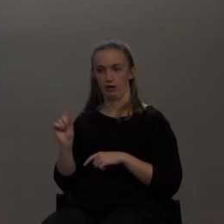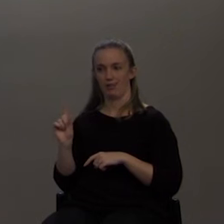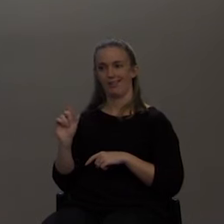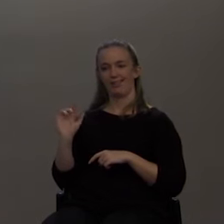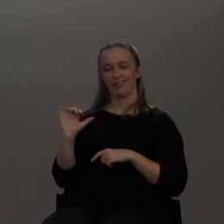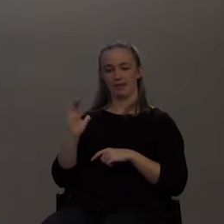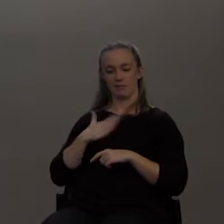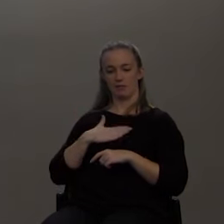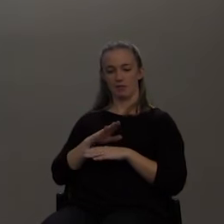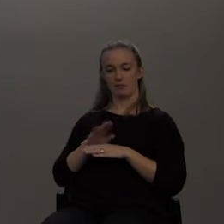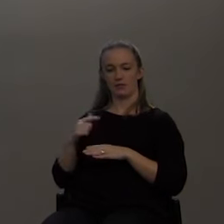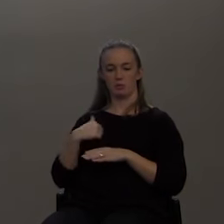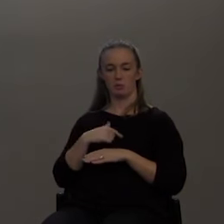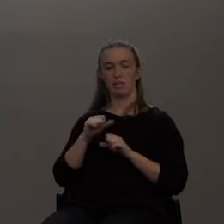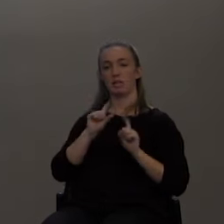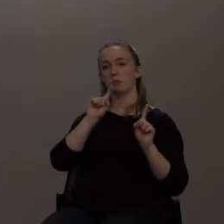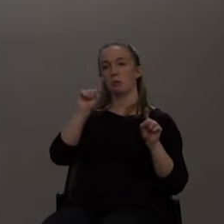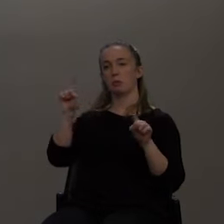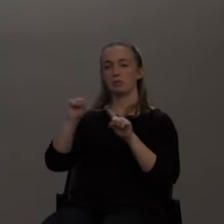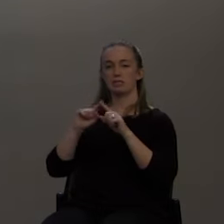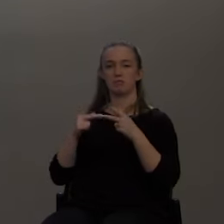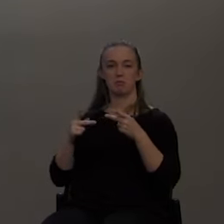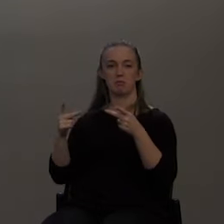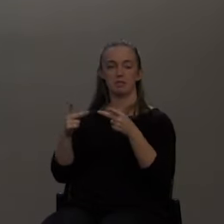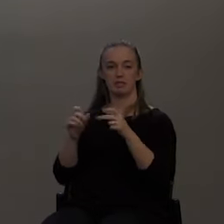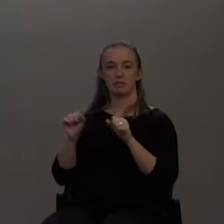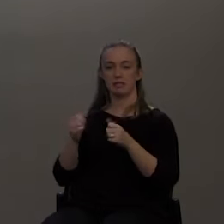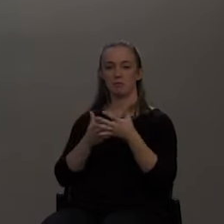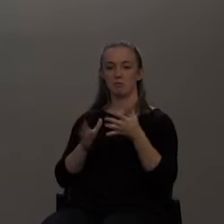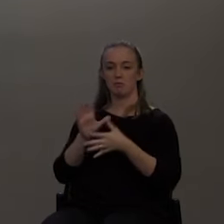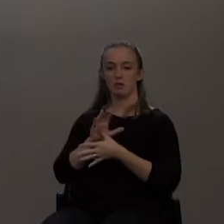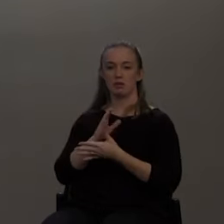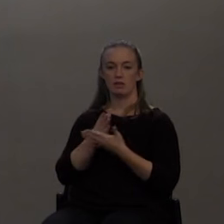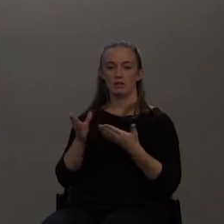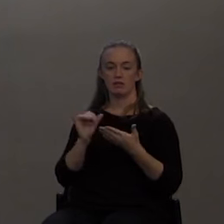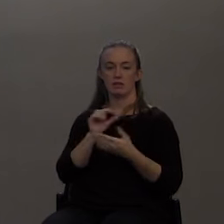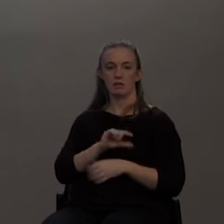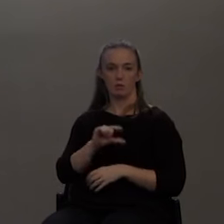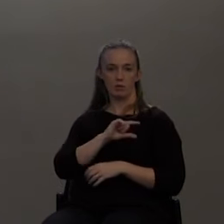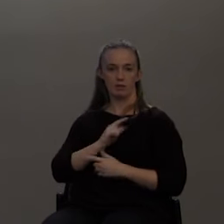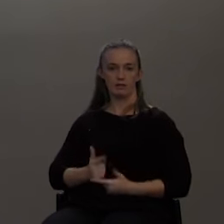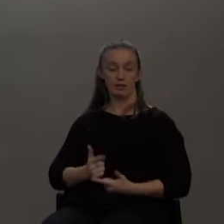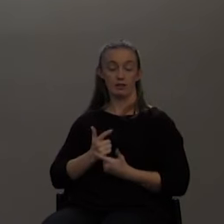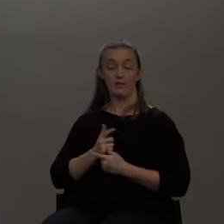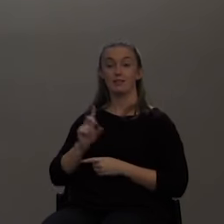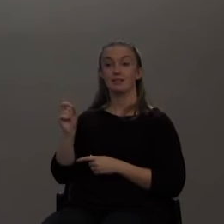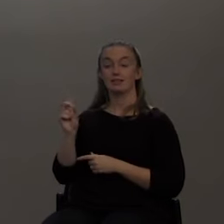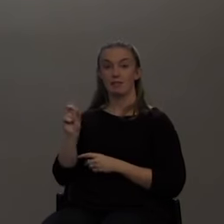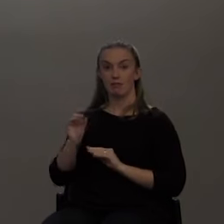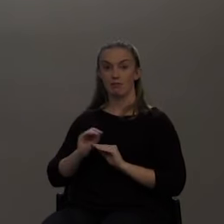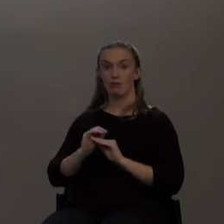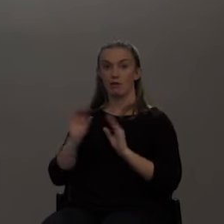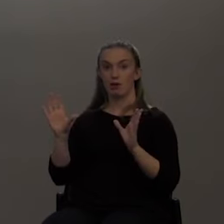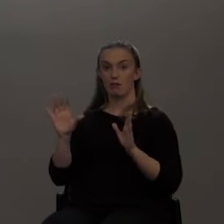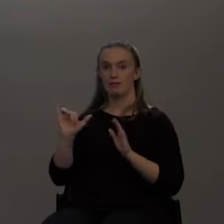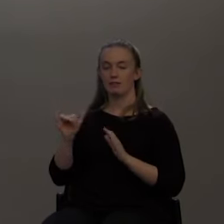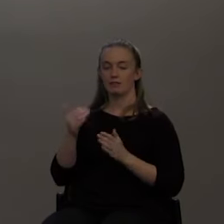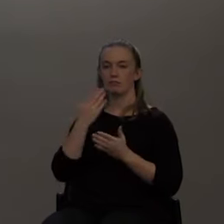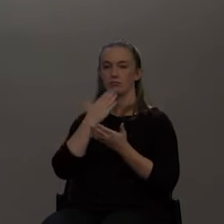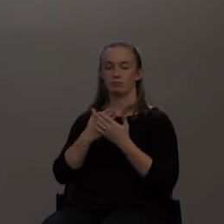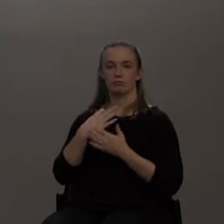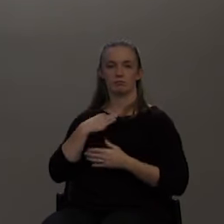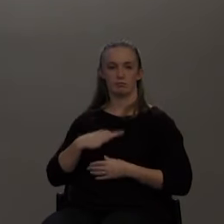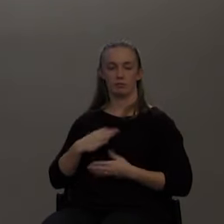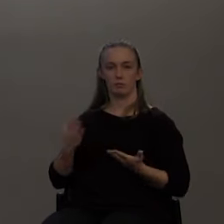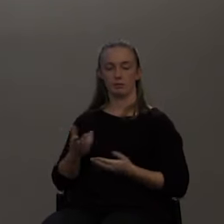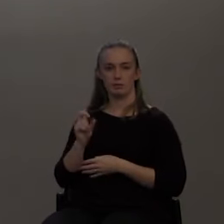places and can prioritize things like quality of life, which is a big asset in